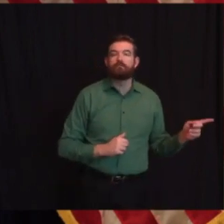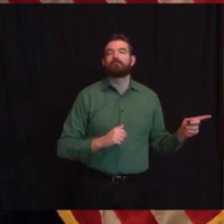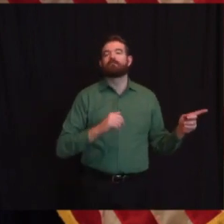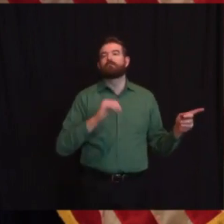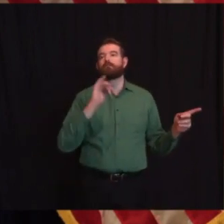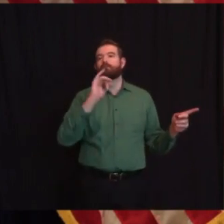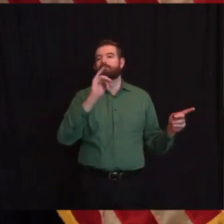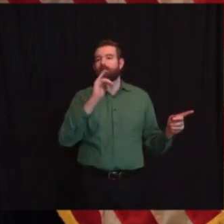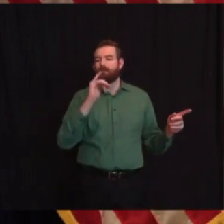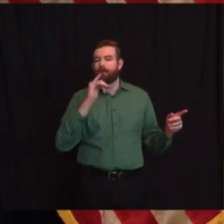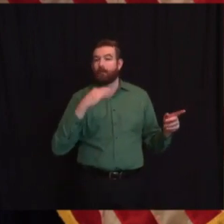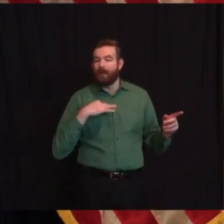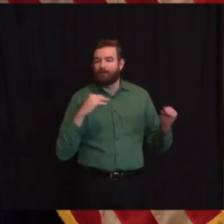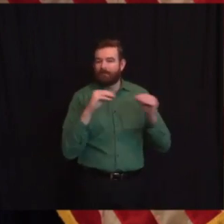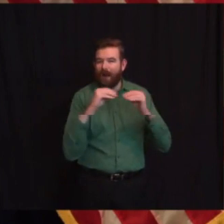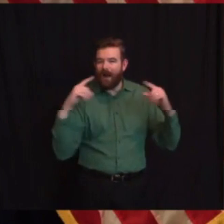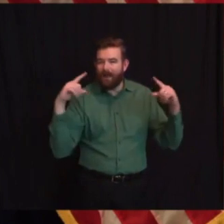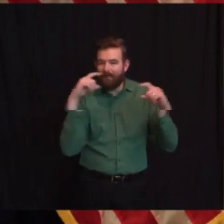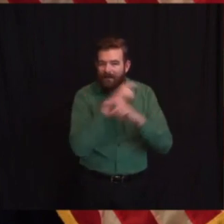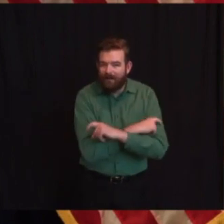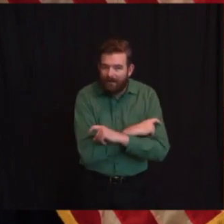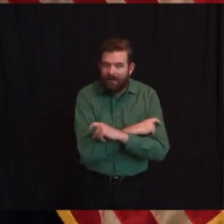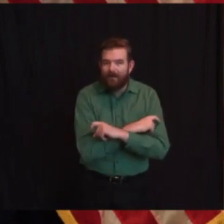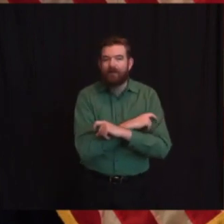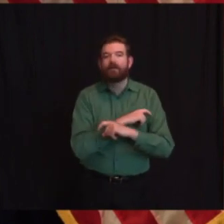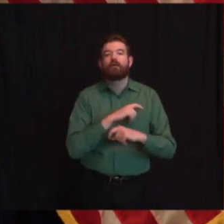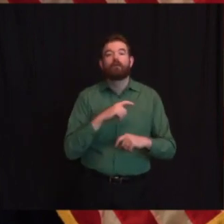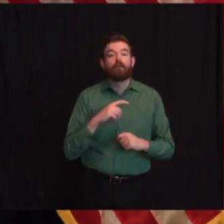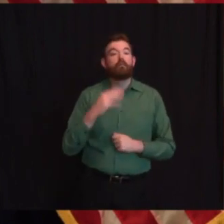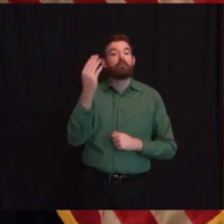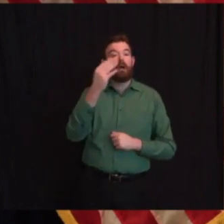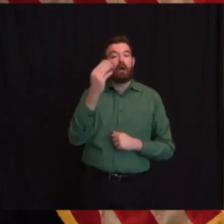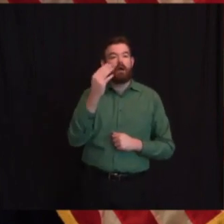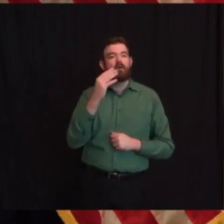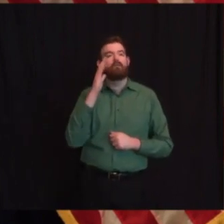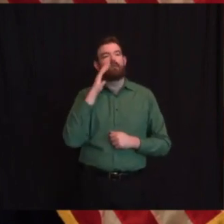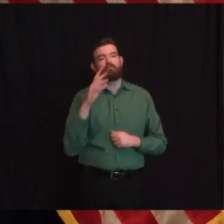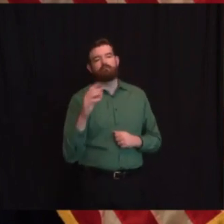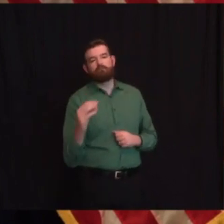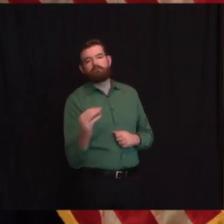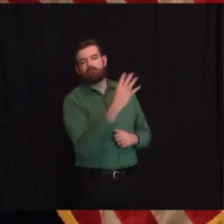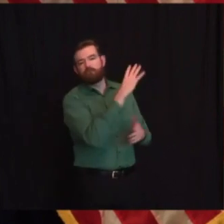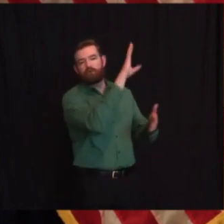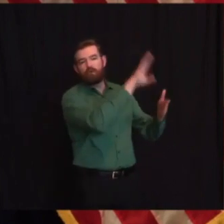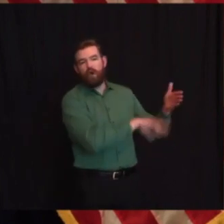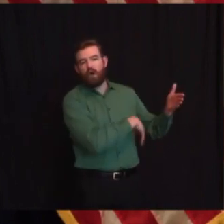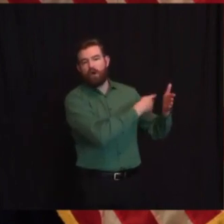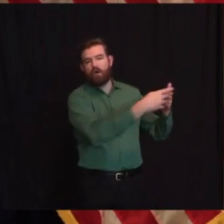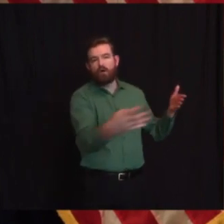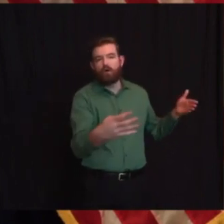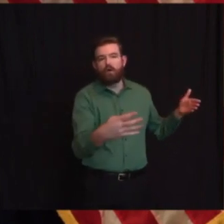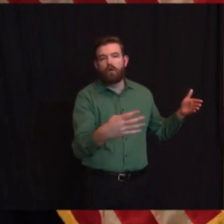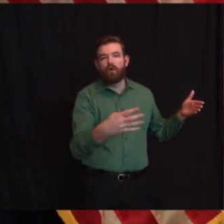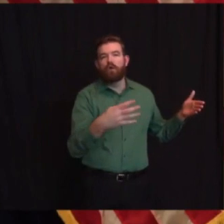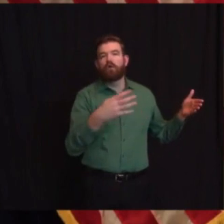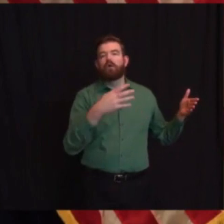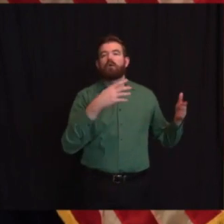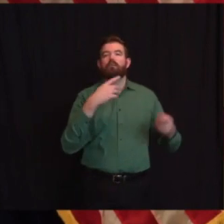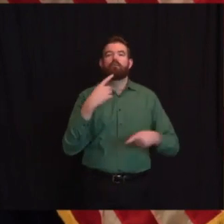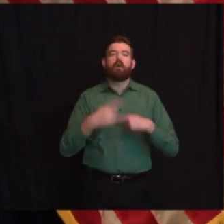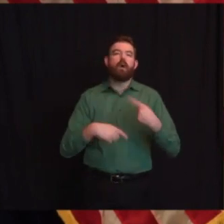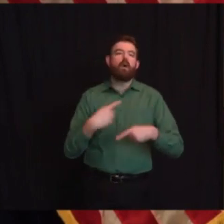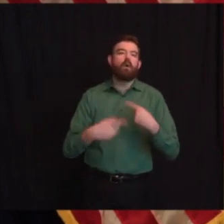on Monday, let's put back up the chart, any updated on the chart we can. I know Matt has reminded me that